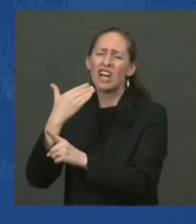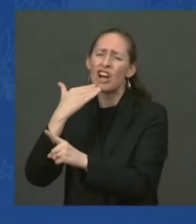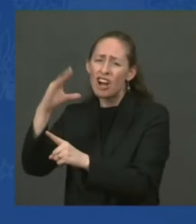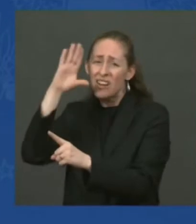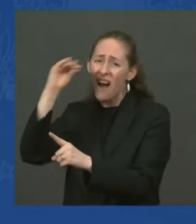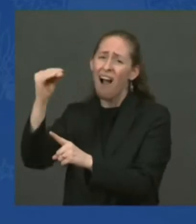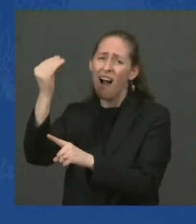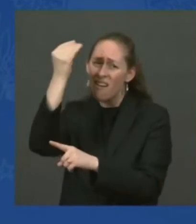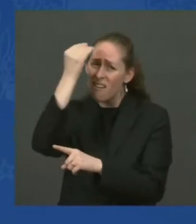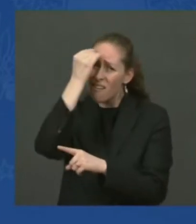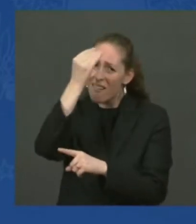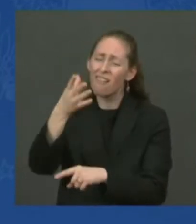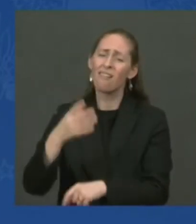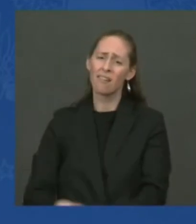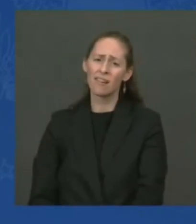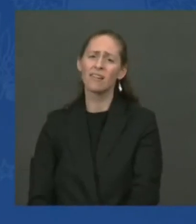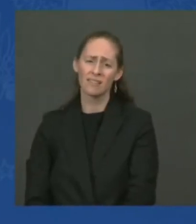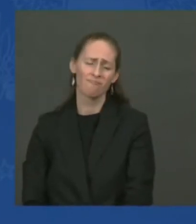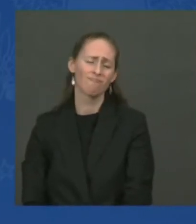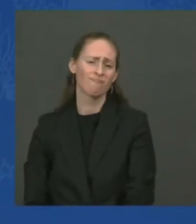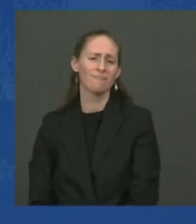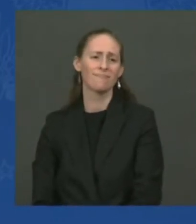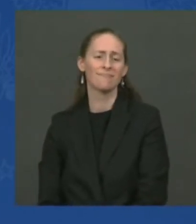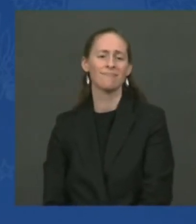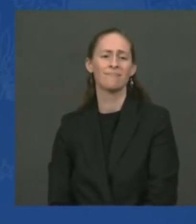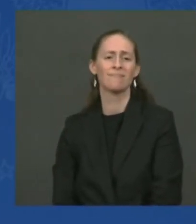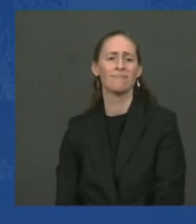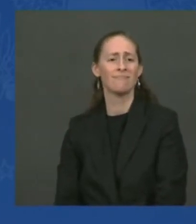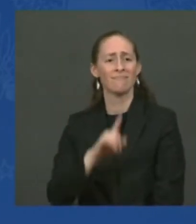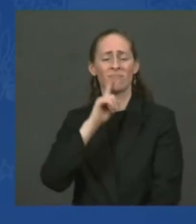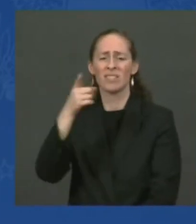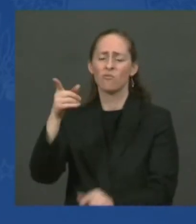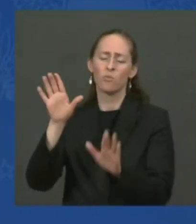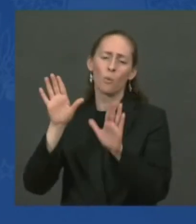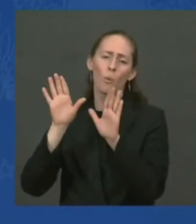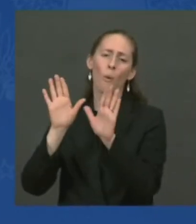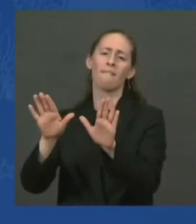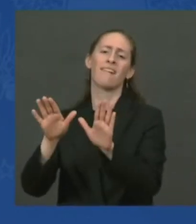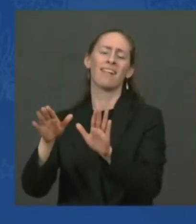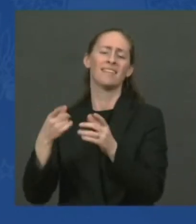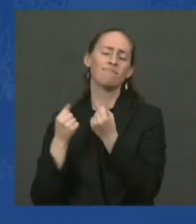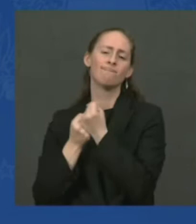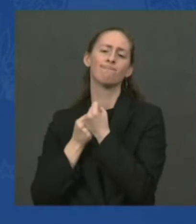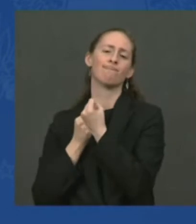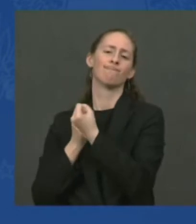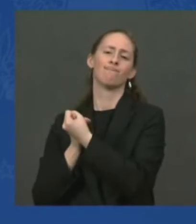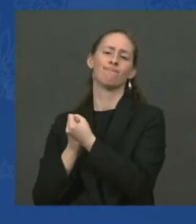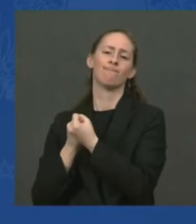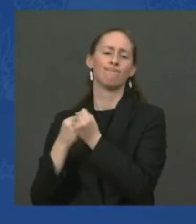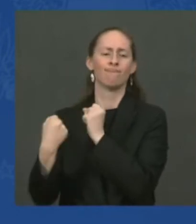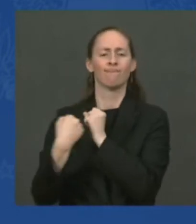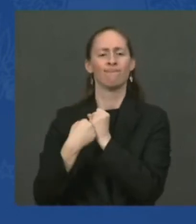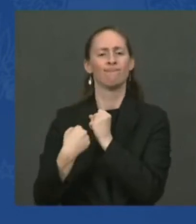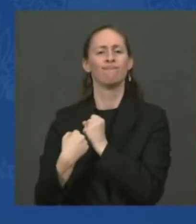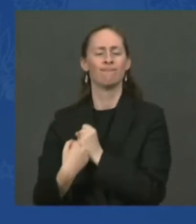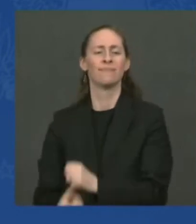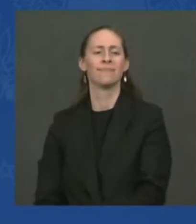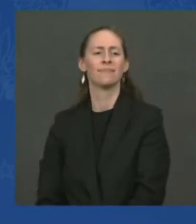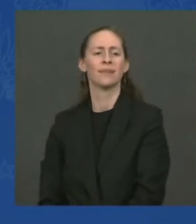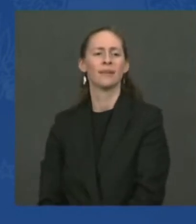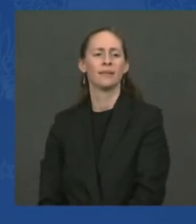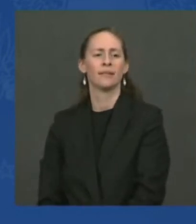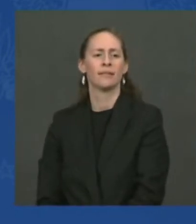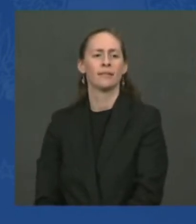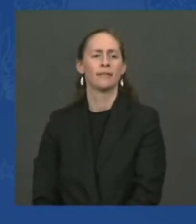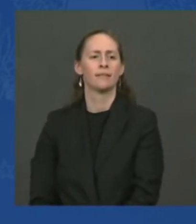say it. But you are a hell of a good guy. And the most determined woman I know, Senator